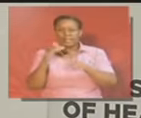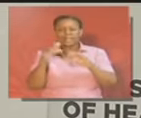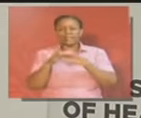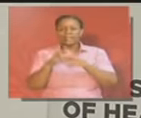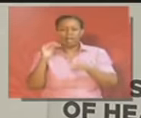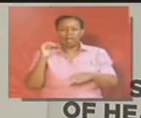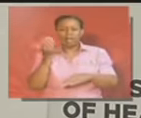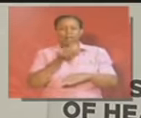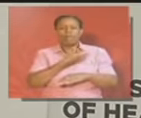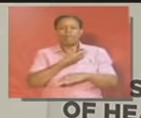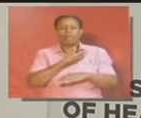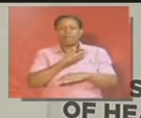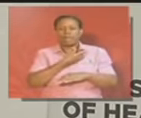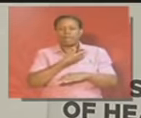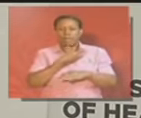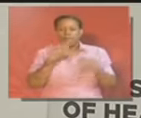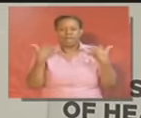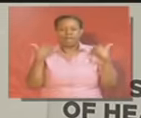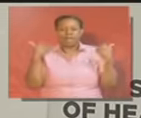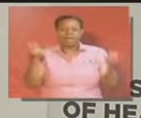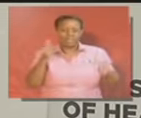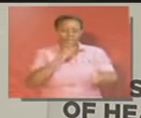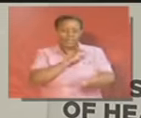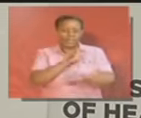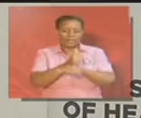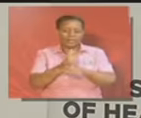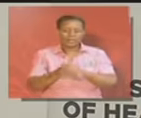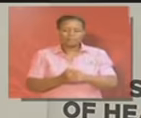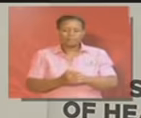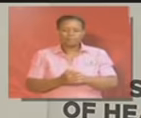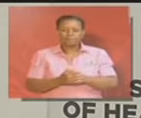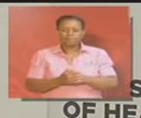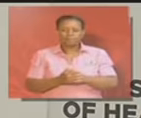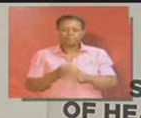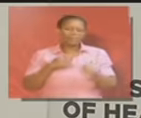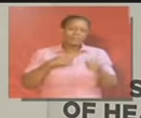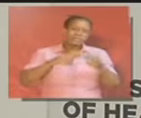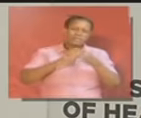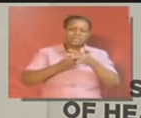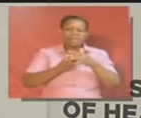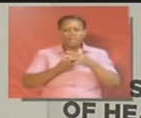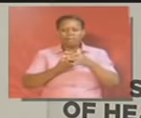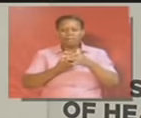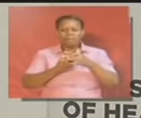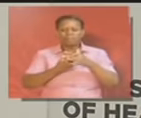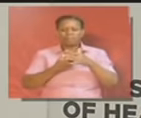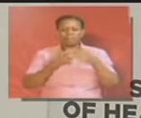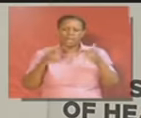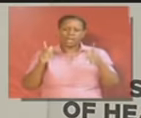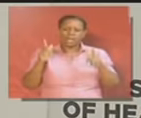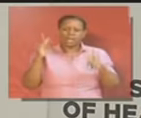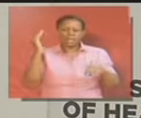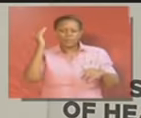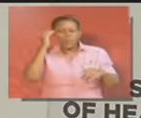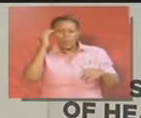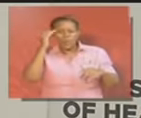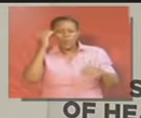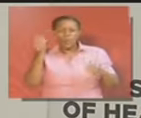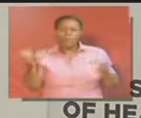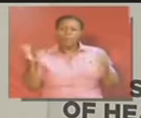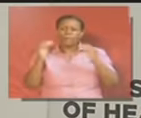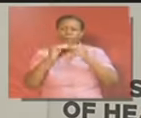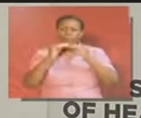we started with an awareness rollout. So we started with staff, increasing the awareness of